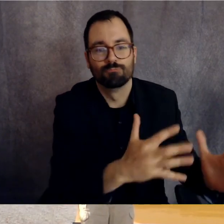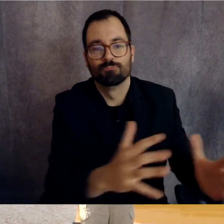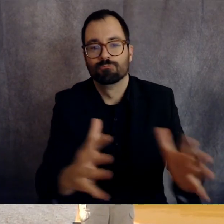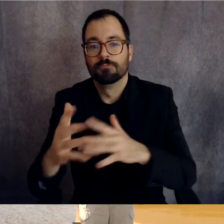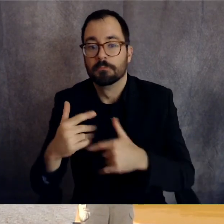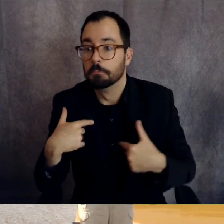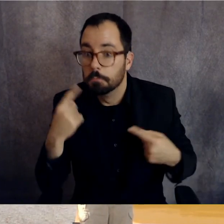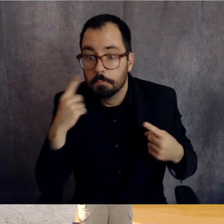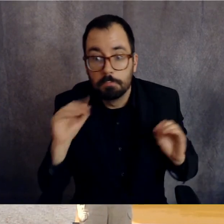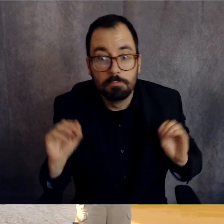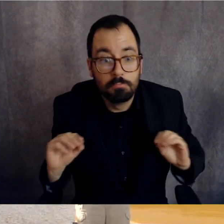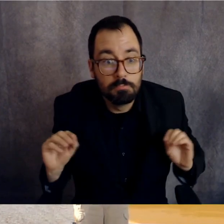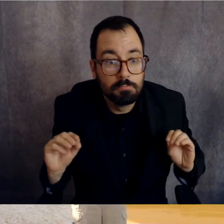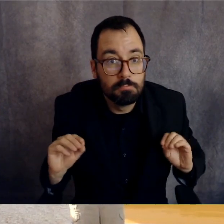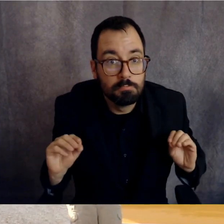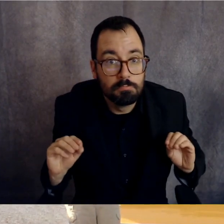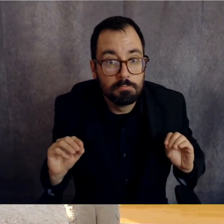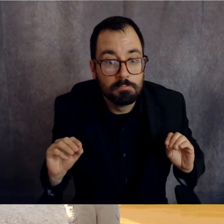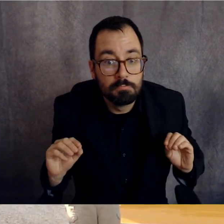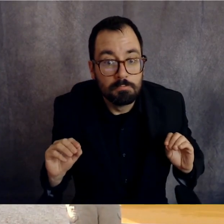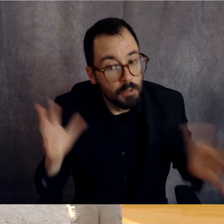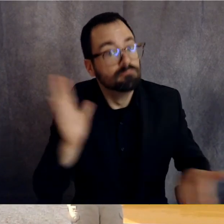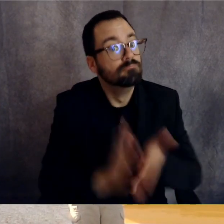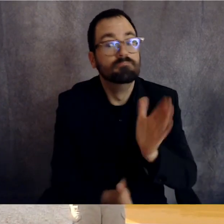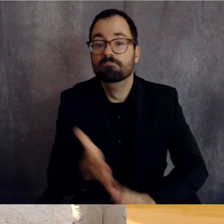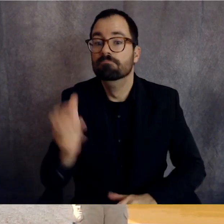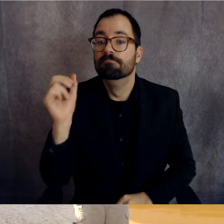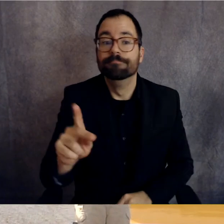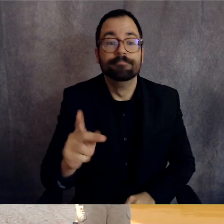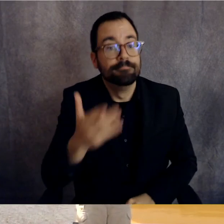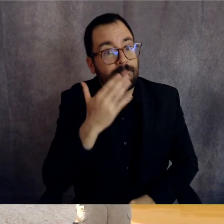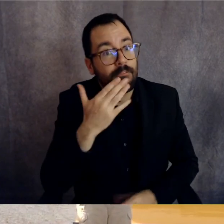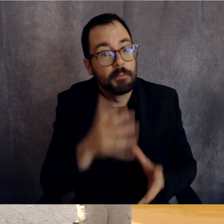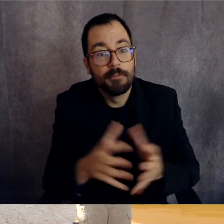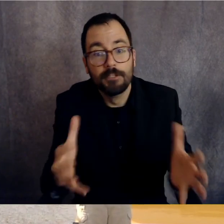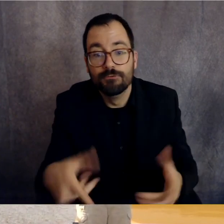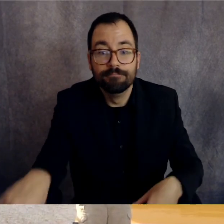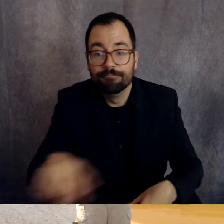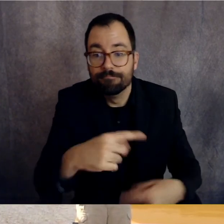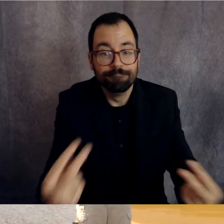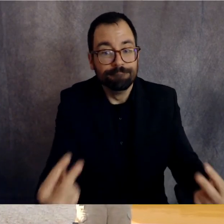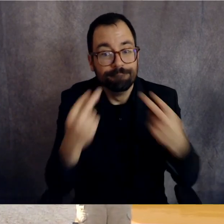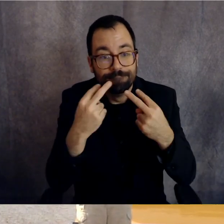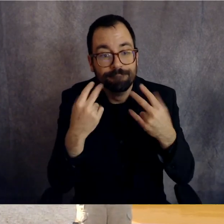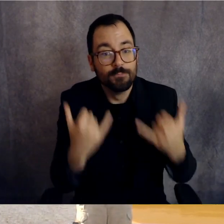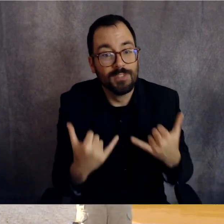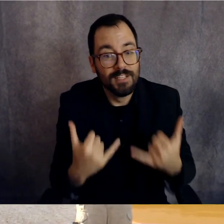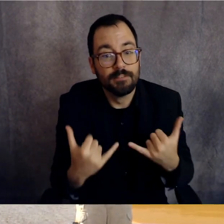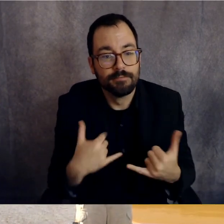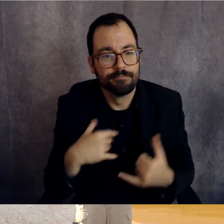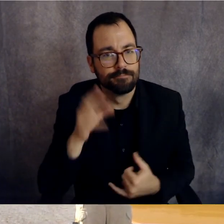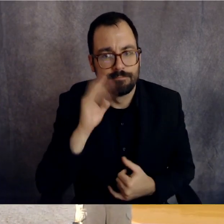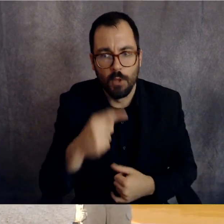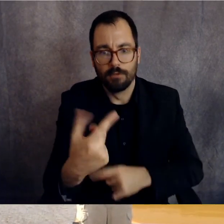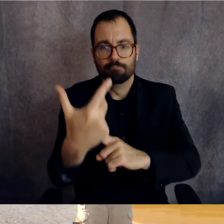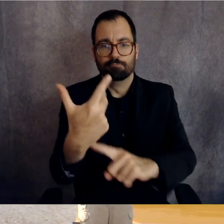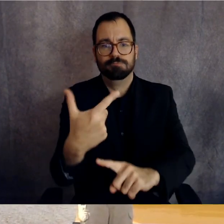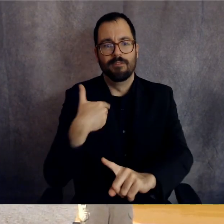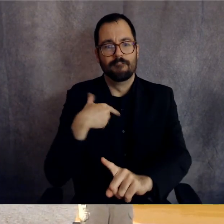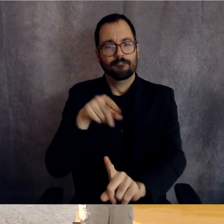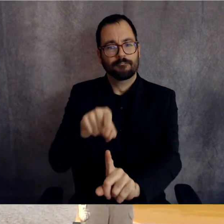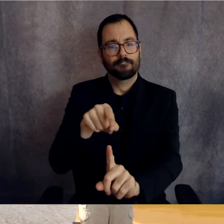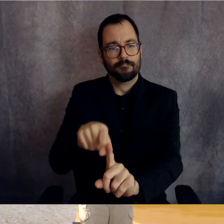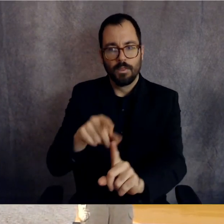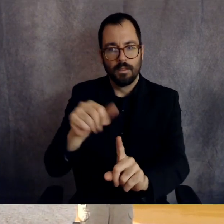Hearing none, this press conference is adjourned. No, thank you very much for covering. Thank the press that's here today. I know that there's a pool camera that other stations are